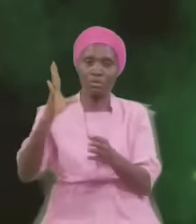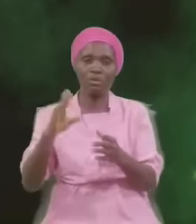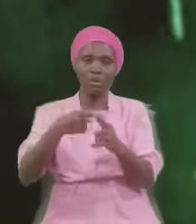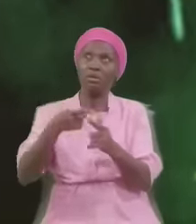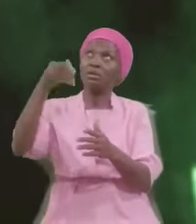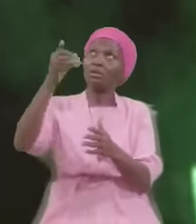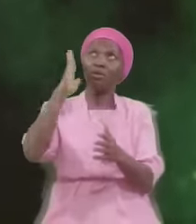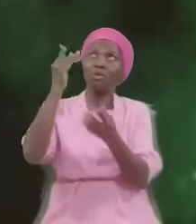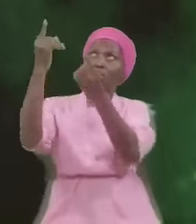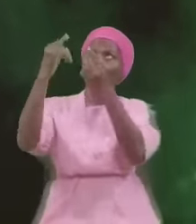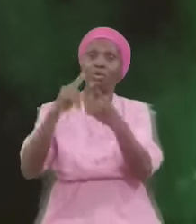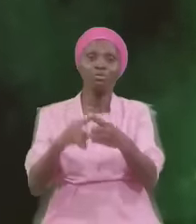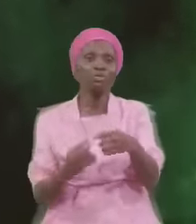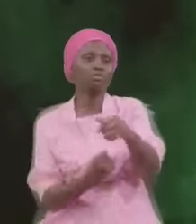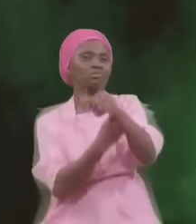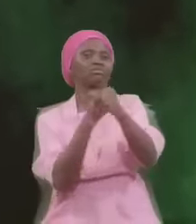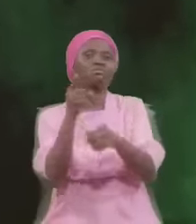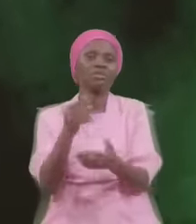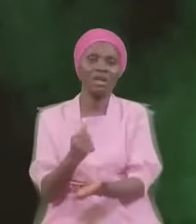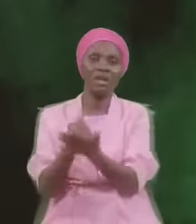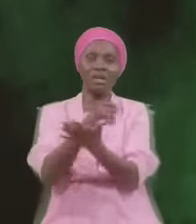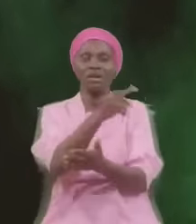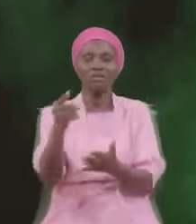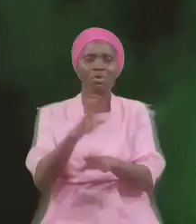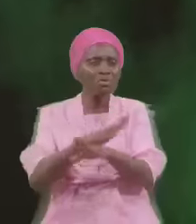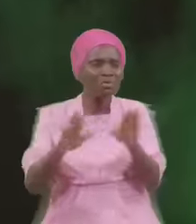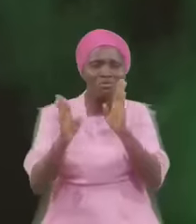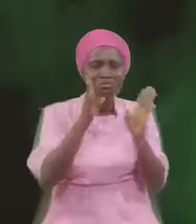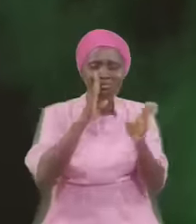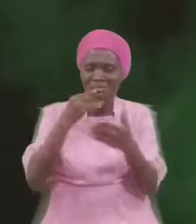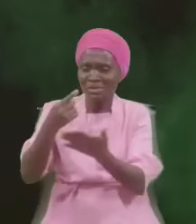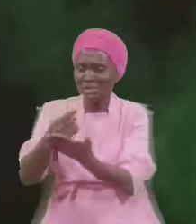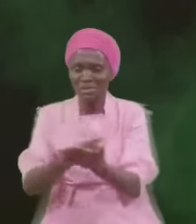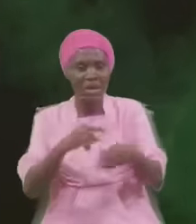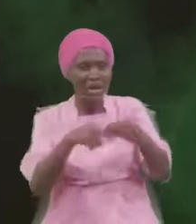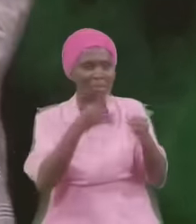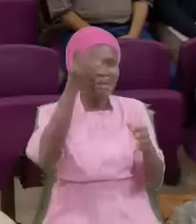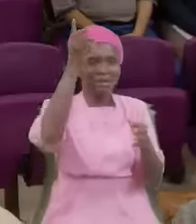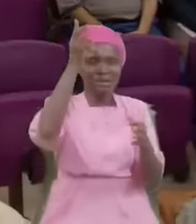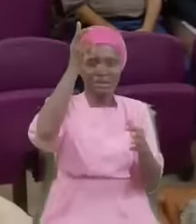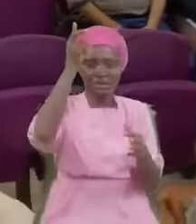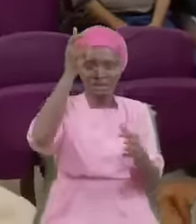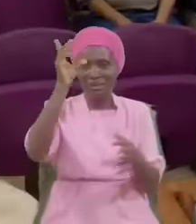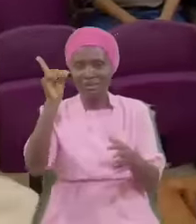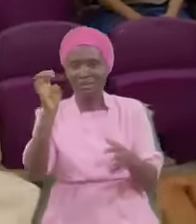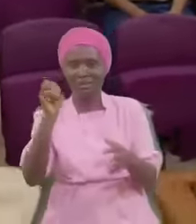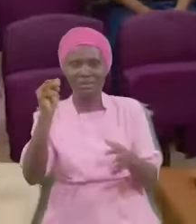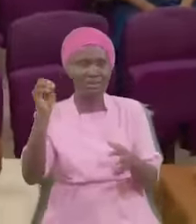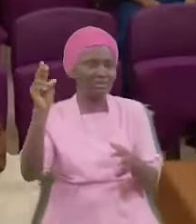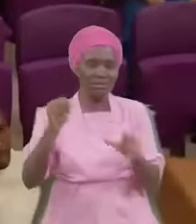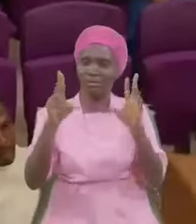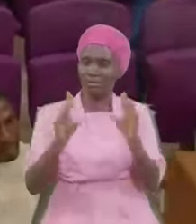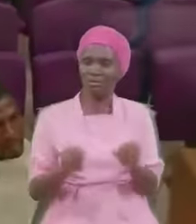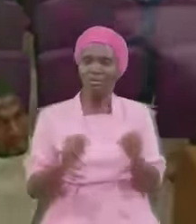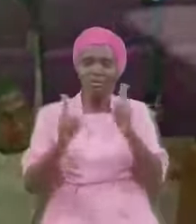talk about demons, talk about our deliverer. Deliverance will come to you in Jesus' name. You don't talk about